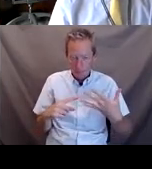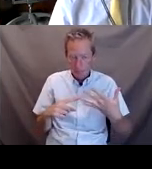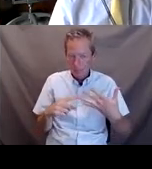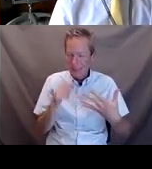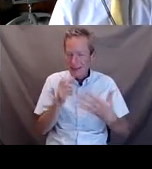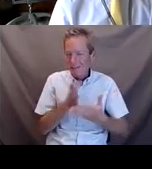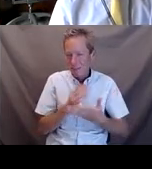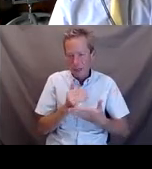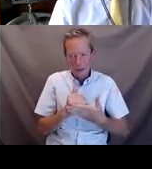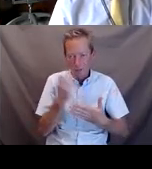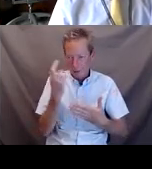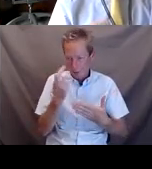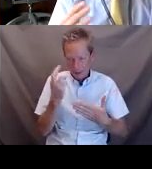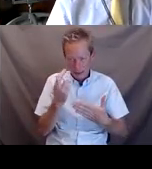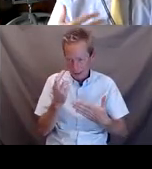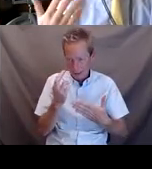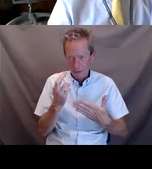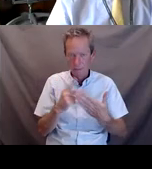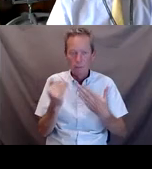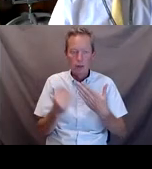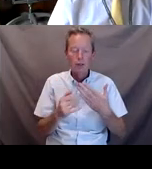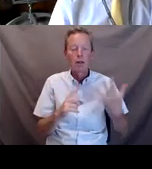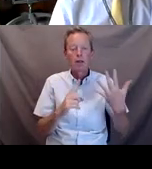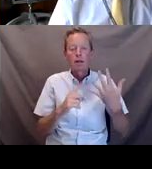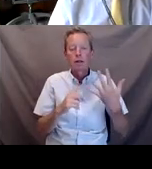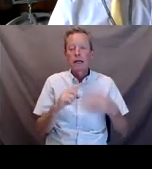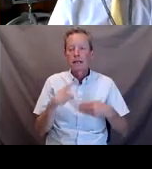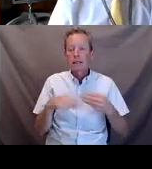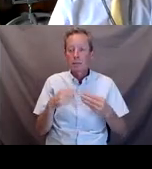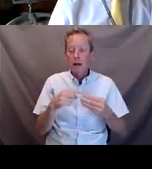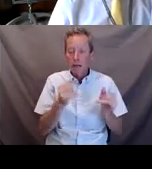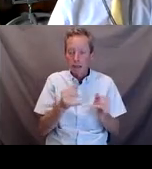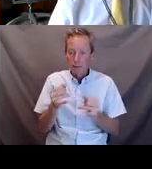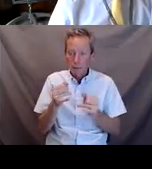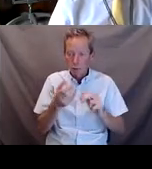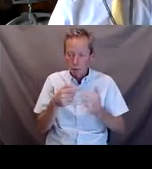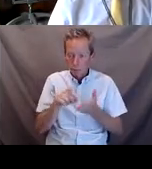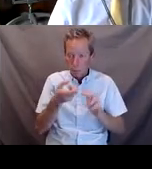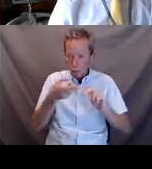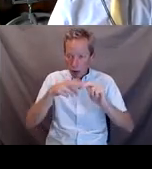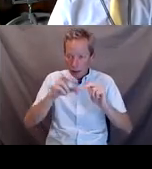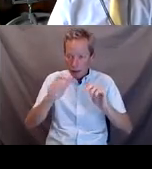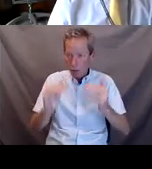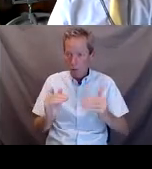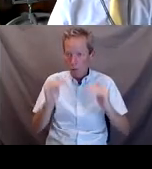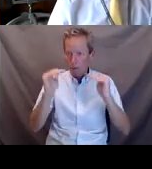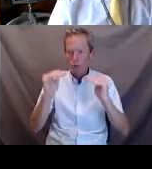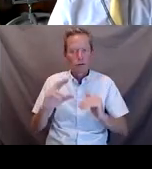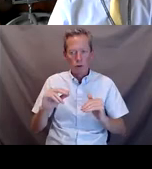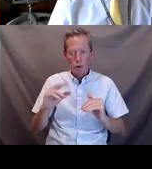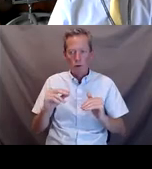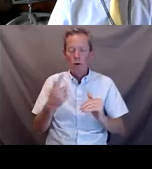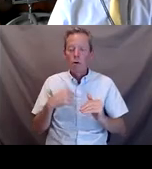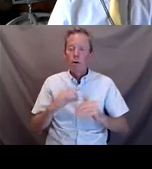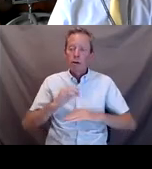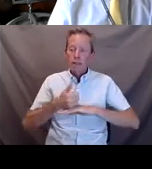initiative. And it's also subsequently not about individual raises or promotions. We want to make sure that we're building a system that's fair,